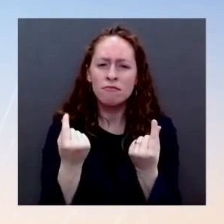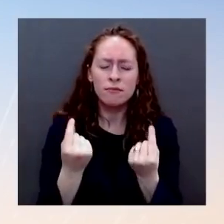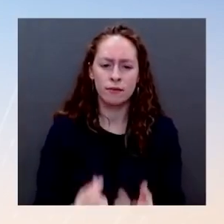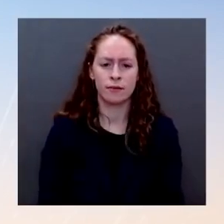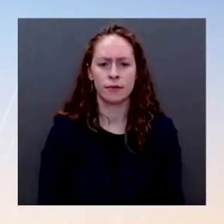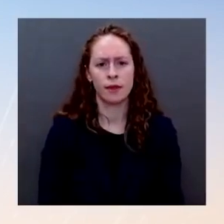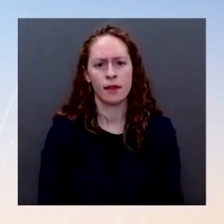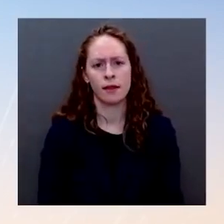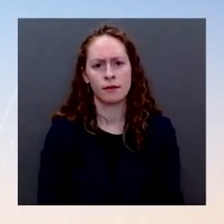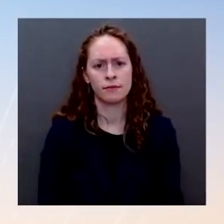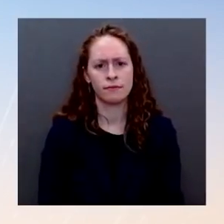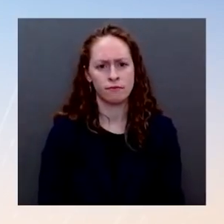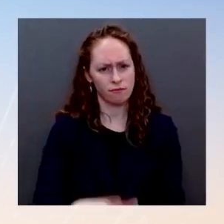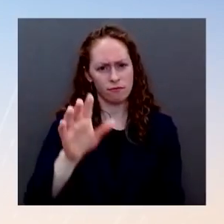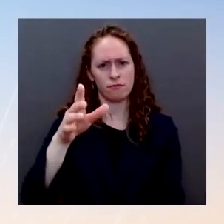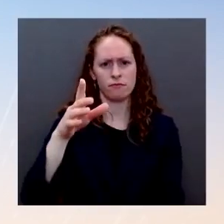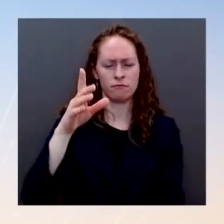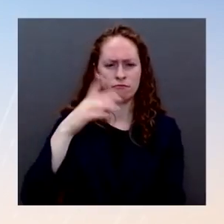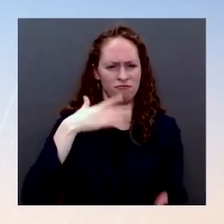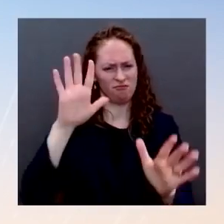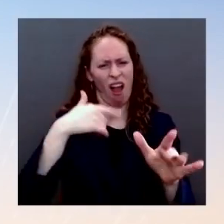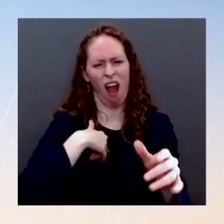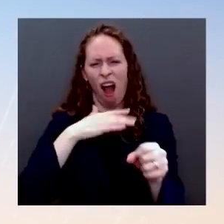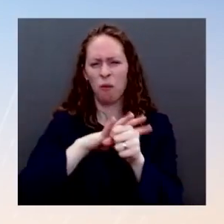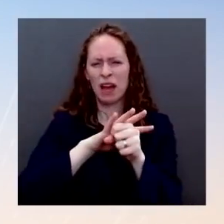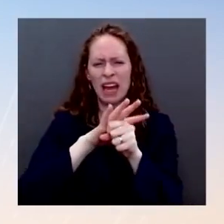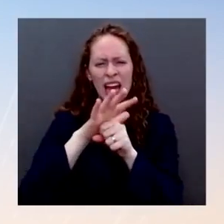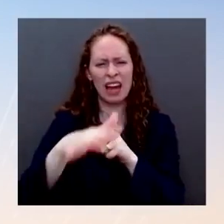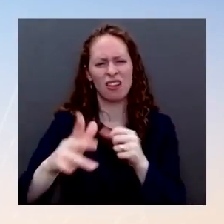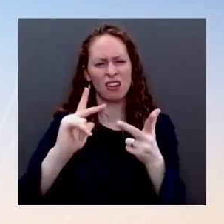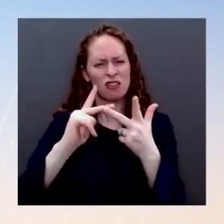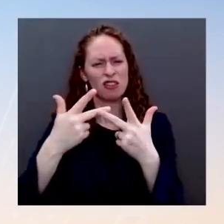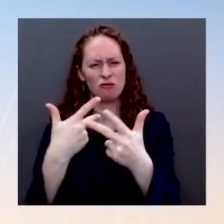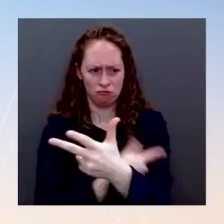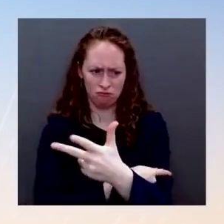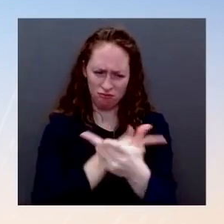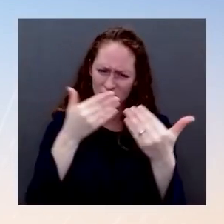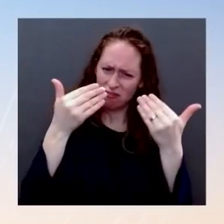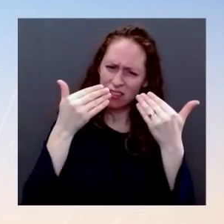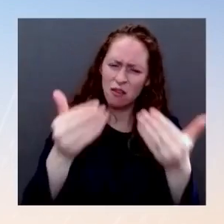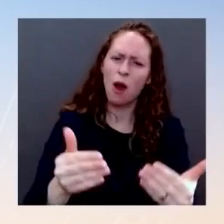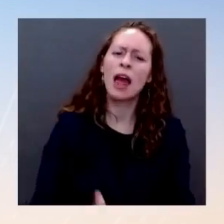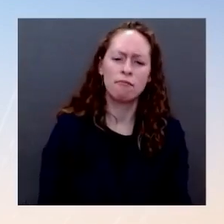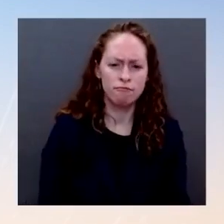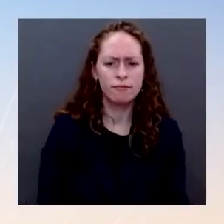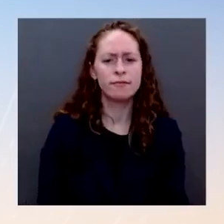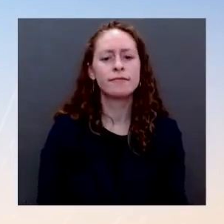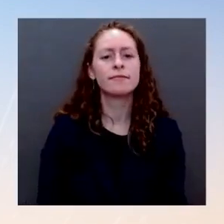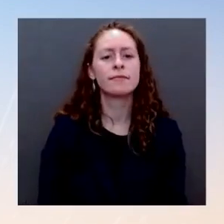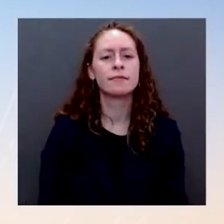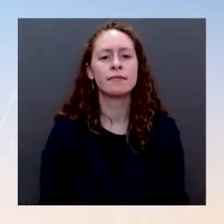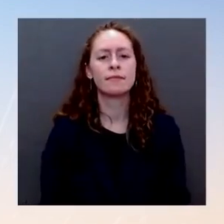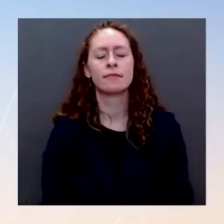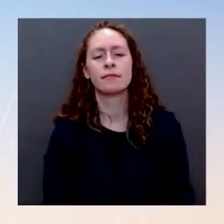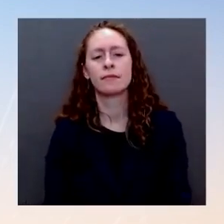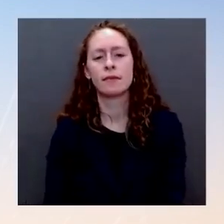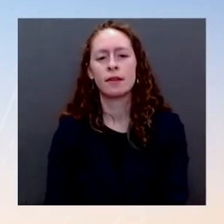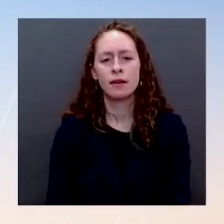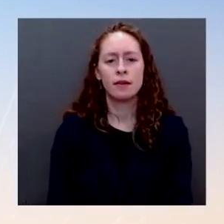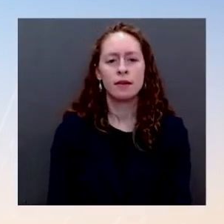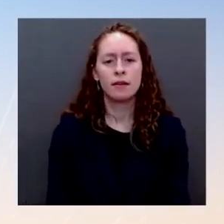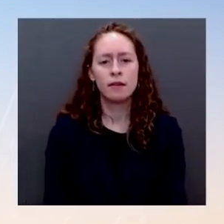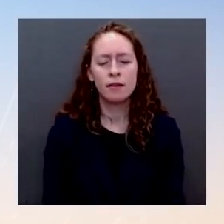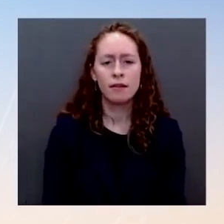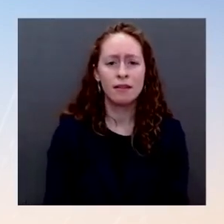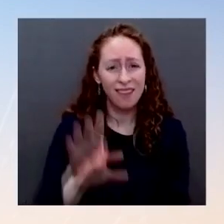booster or you were approved weeks ago. So do you expect then that guidance will change eventually? It's up to the CDC, and they make those decisions based